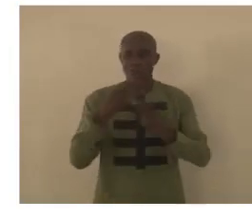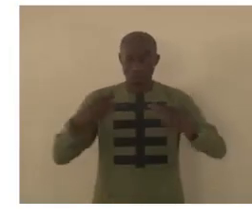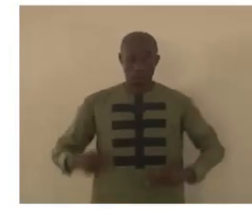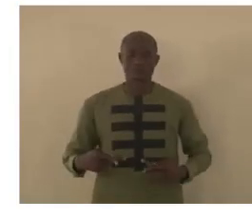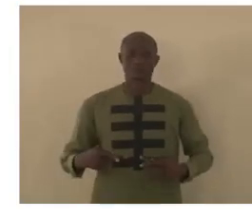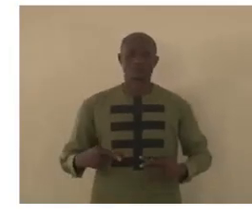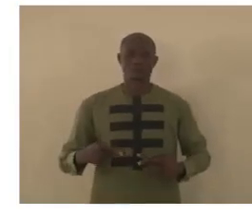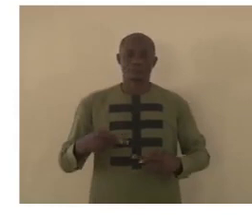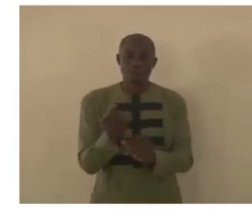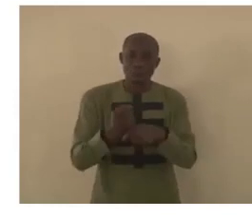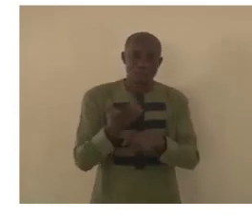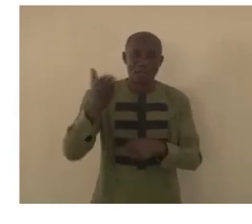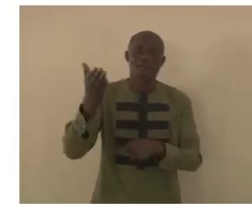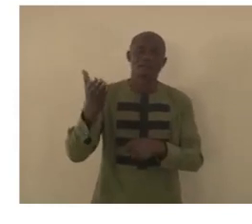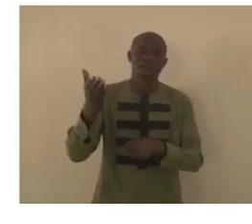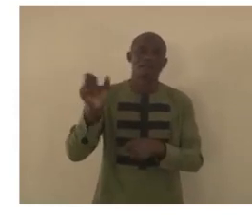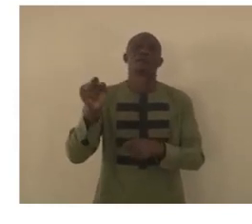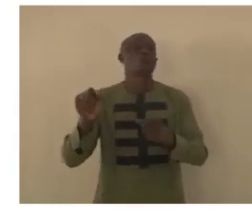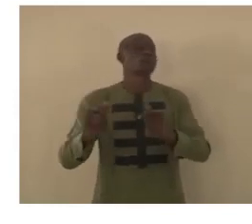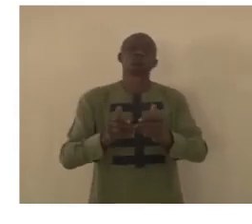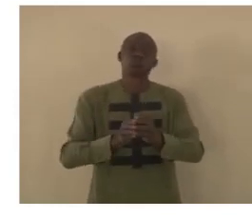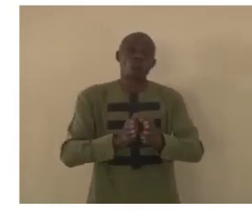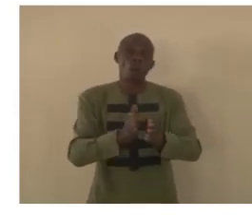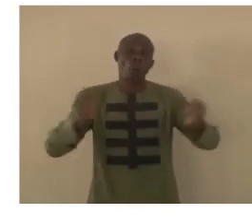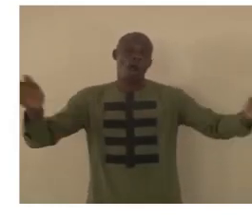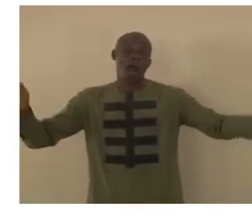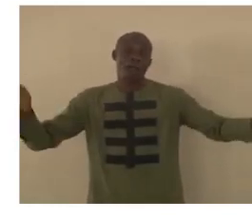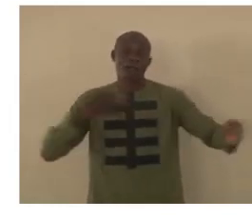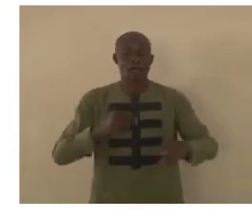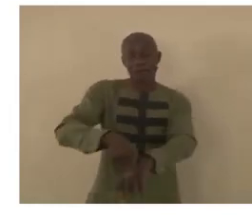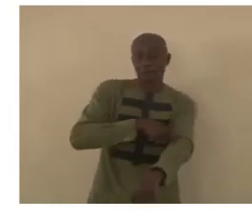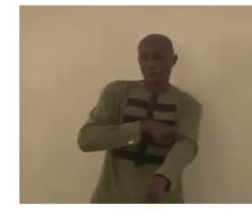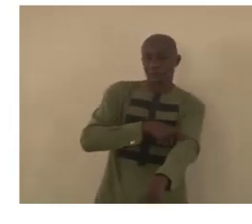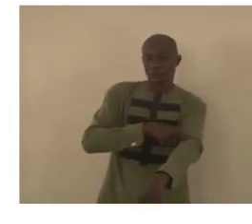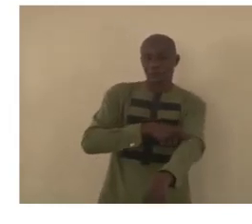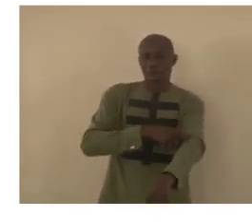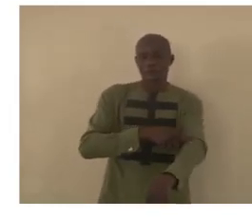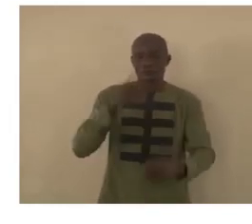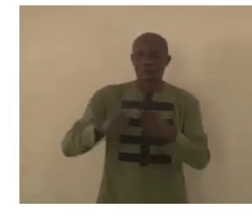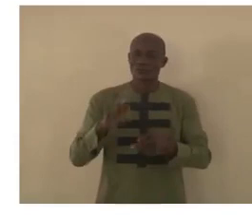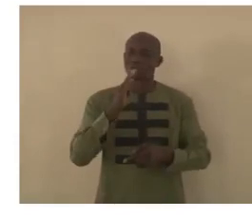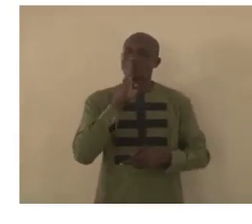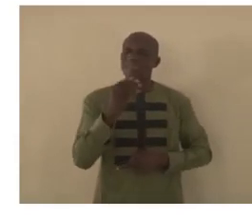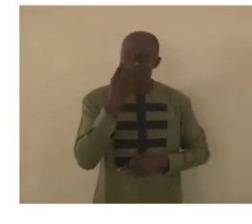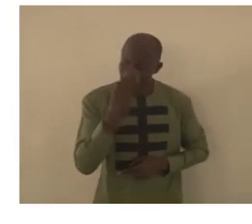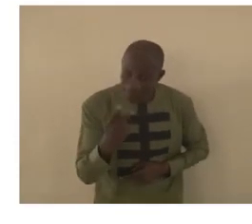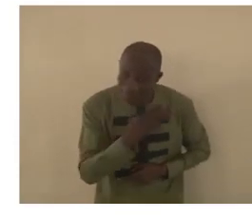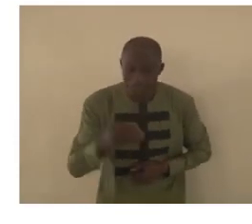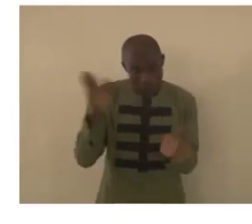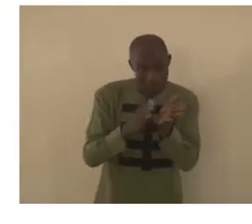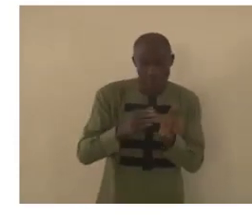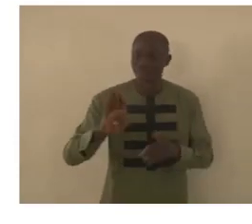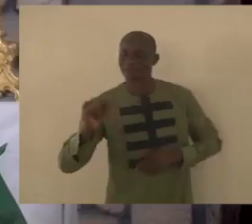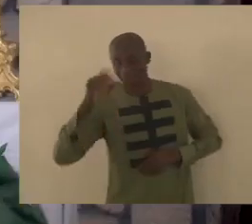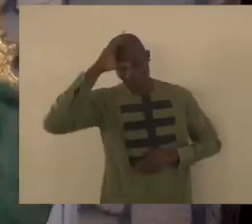The Pharisees and the scribes made theirs broad and long in order to be seen and praised